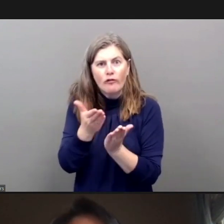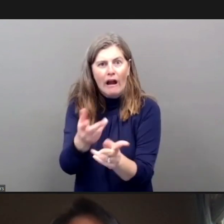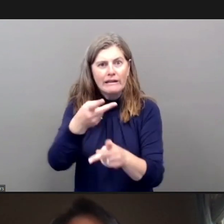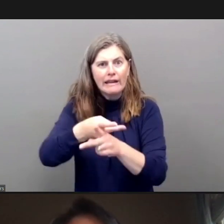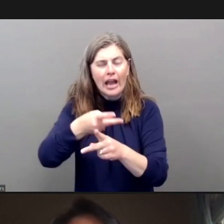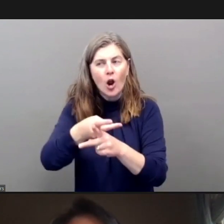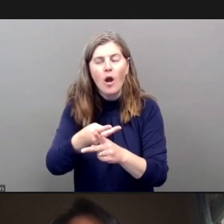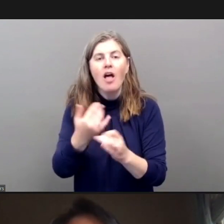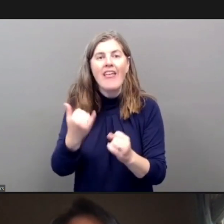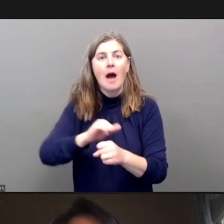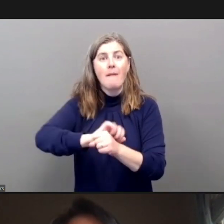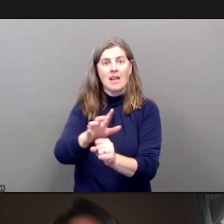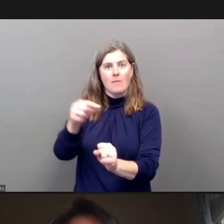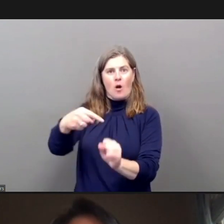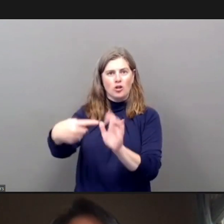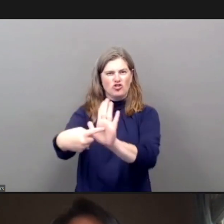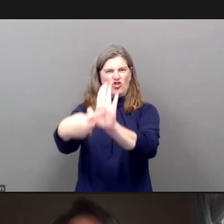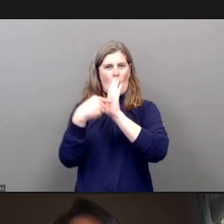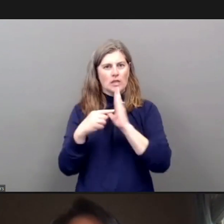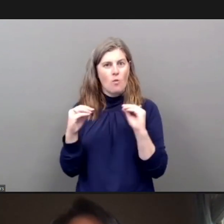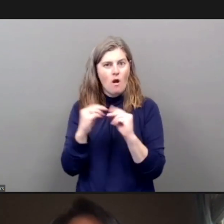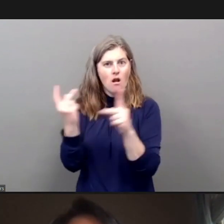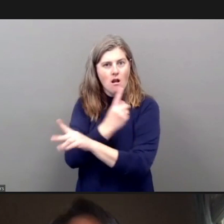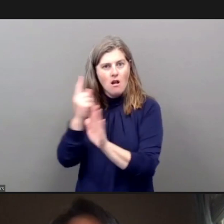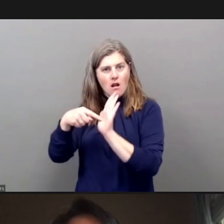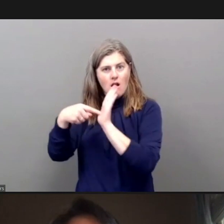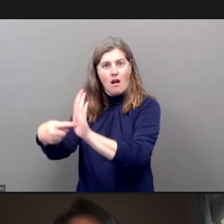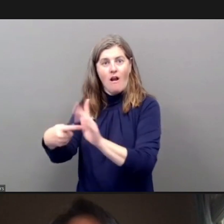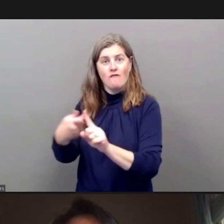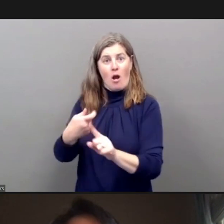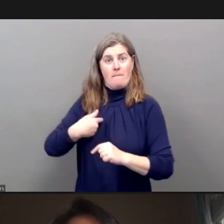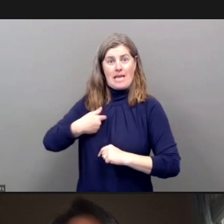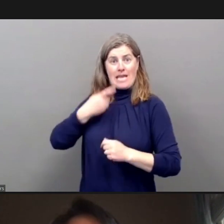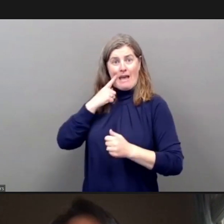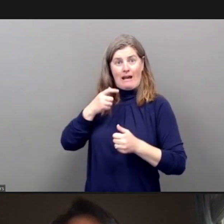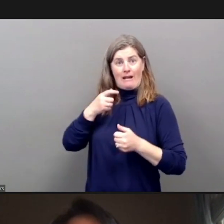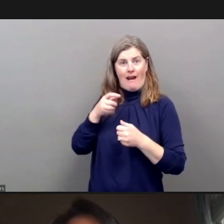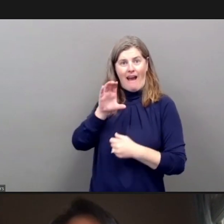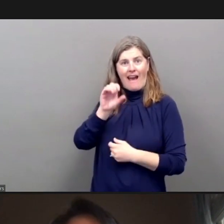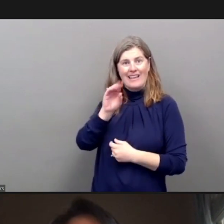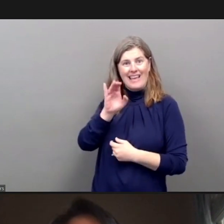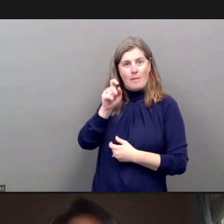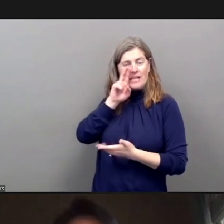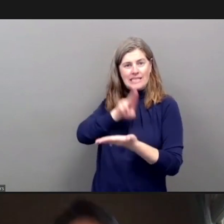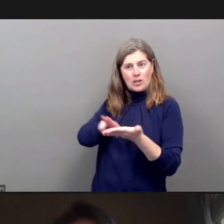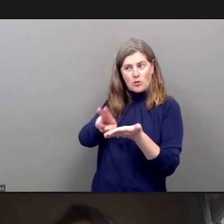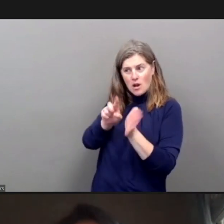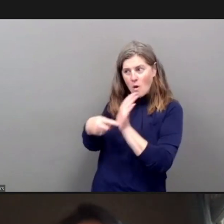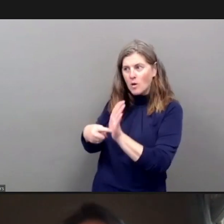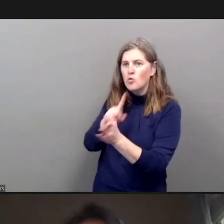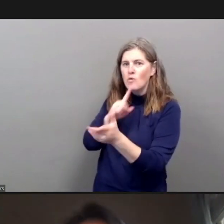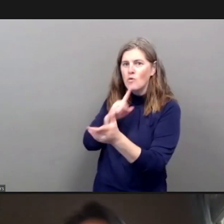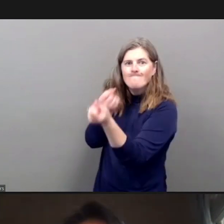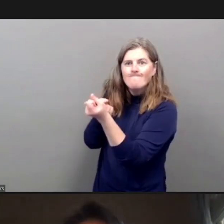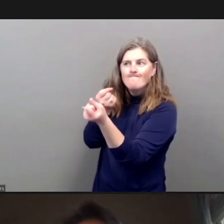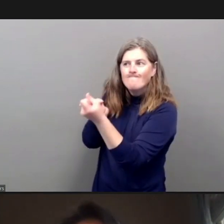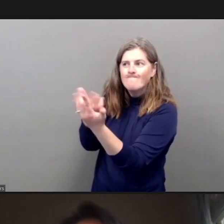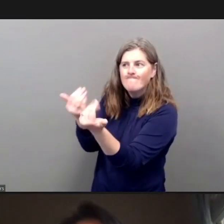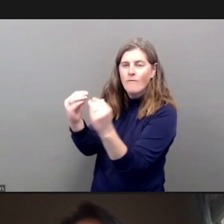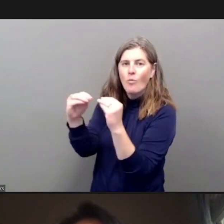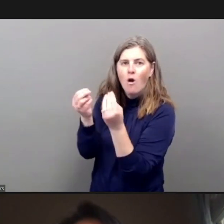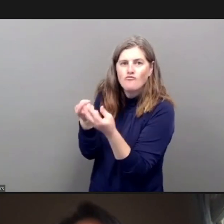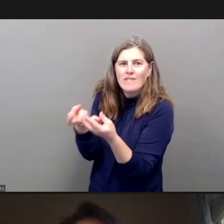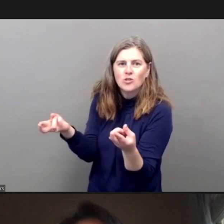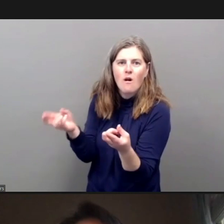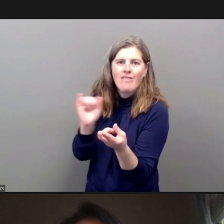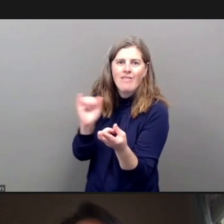And that's, I think, from like a cabinet secretary point of view, advocating for additional resources. I think that's going to